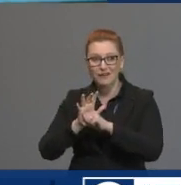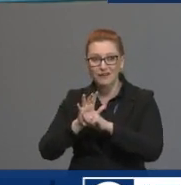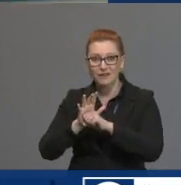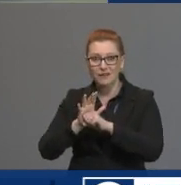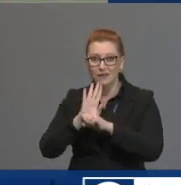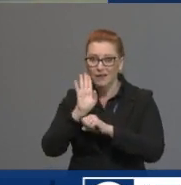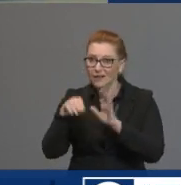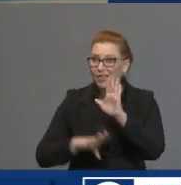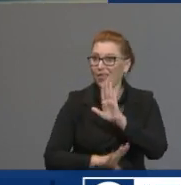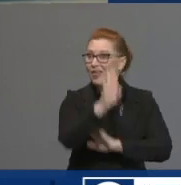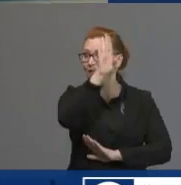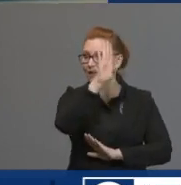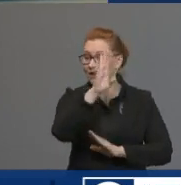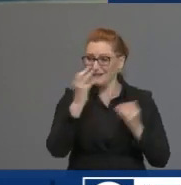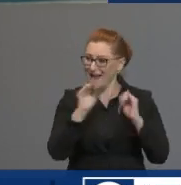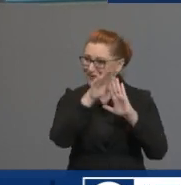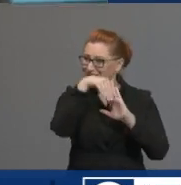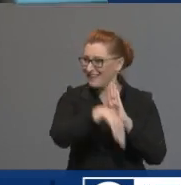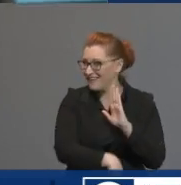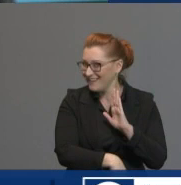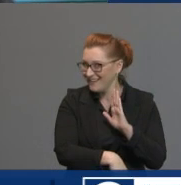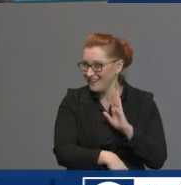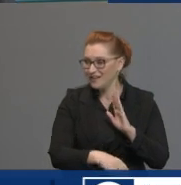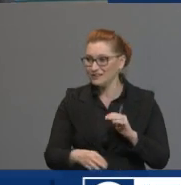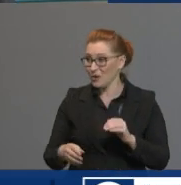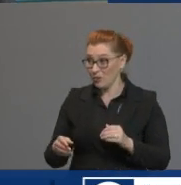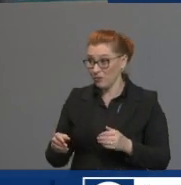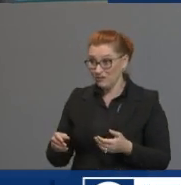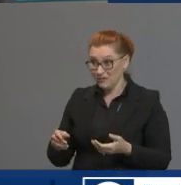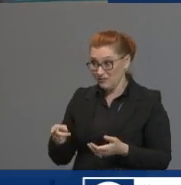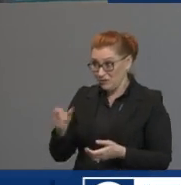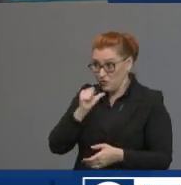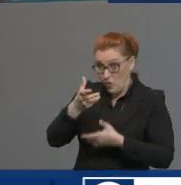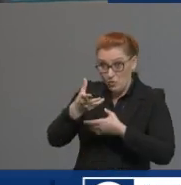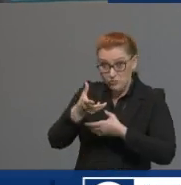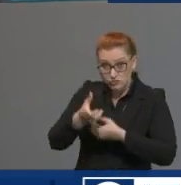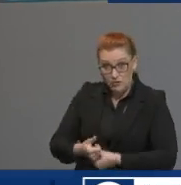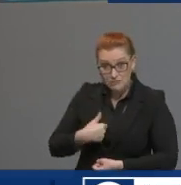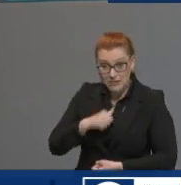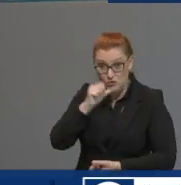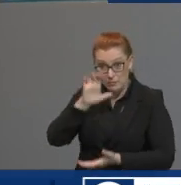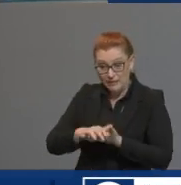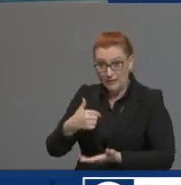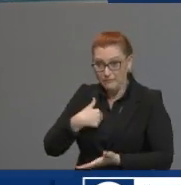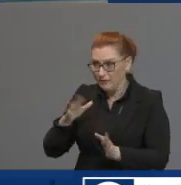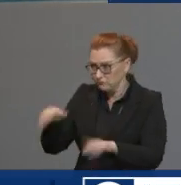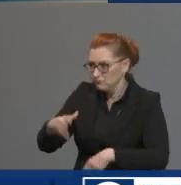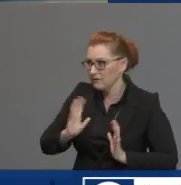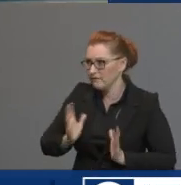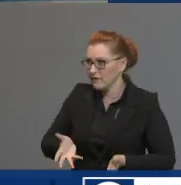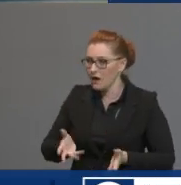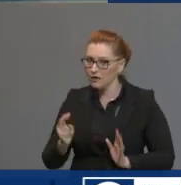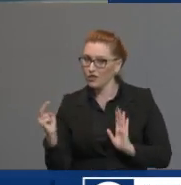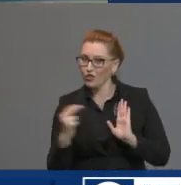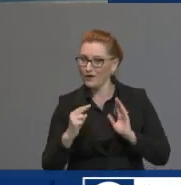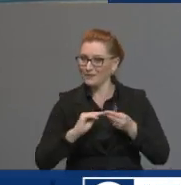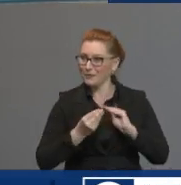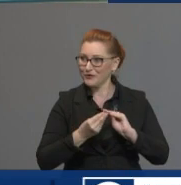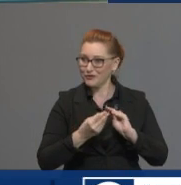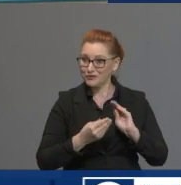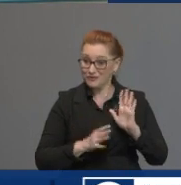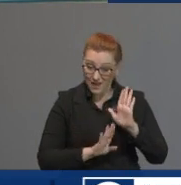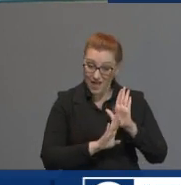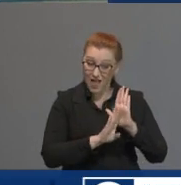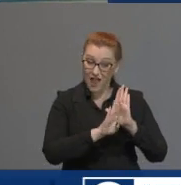influenza-like illnesses that we have today. So you don't have to take my word for it. Take the medical data, okay, as evidence